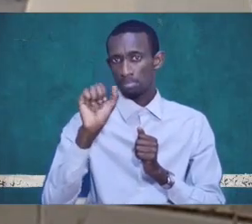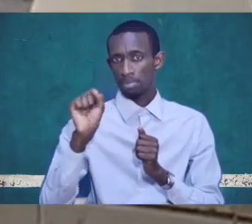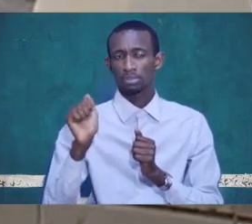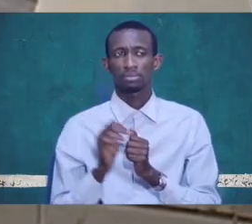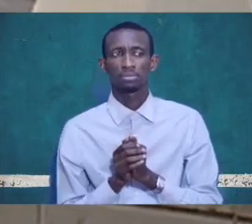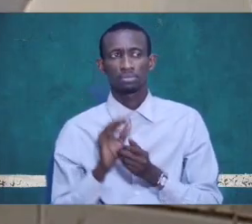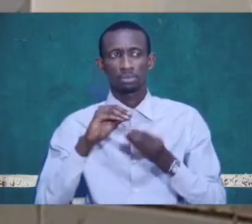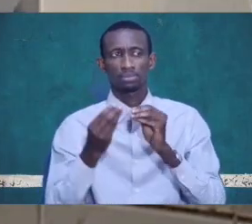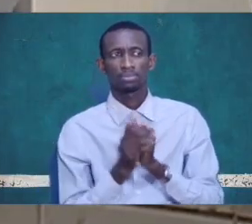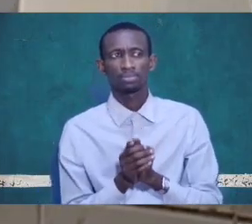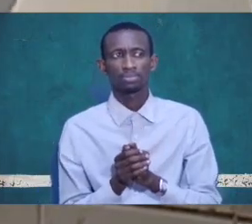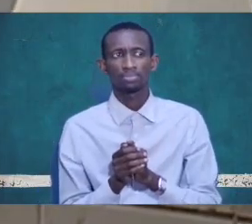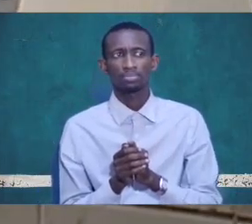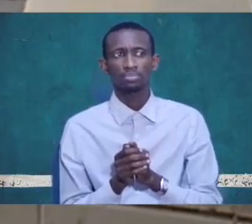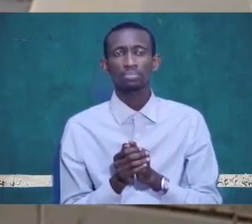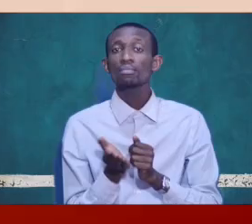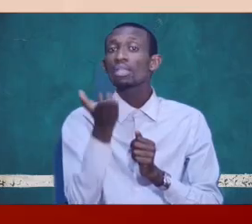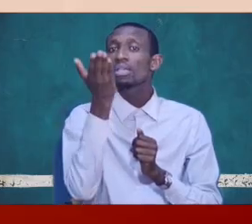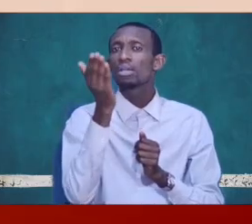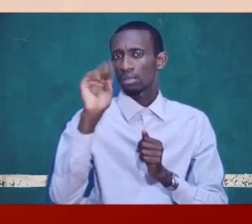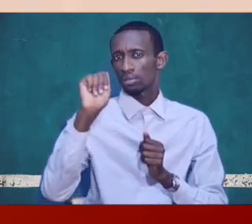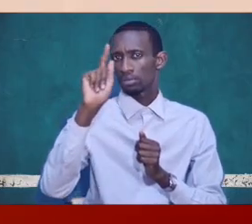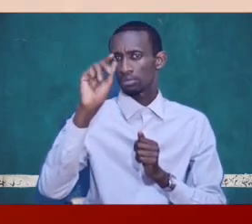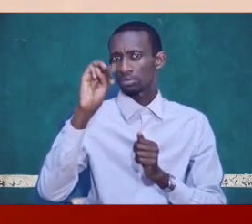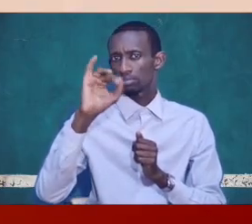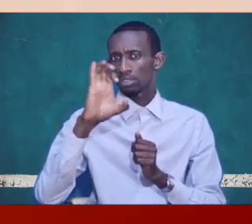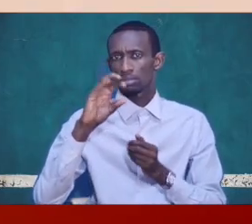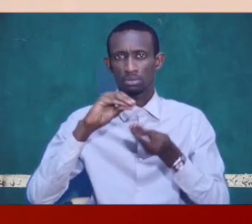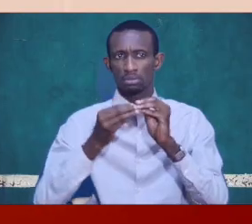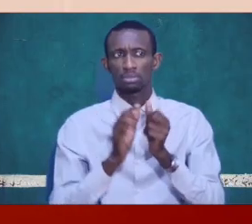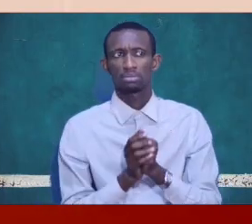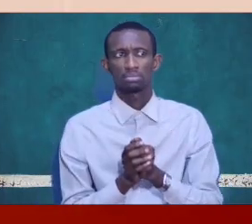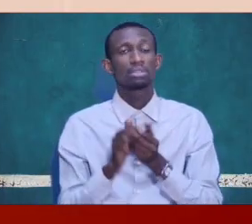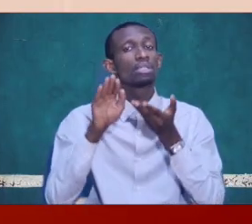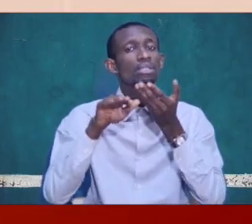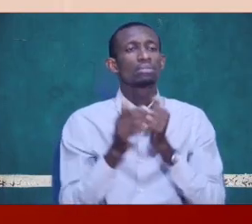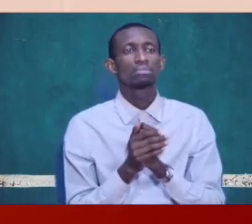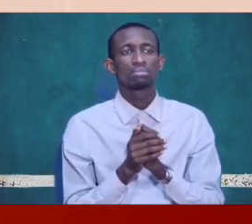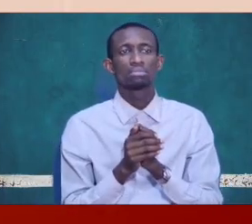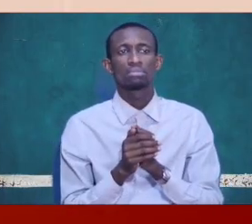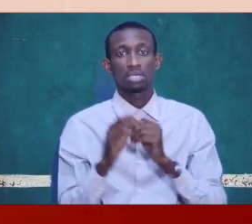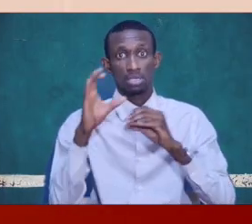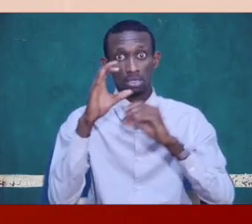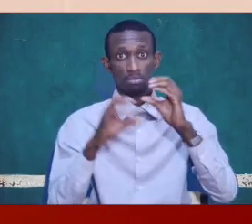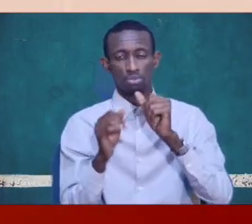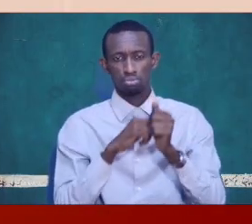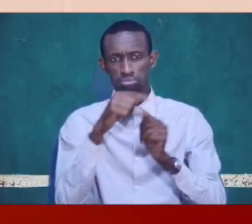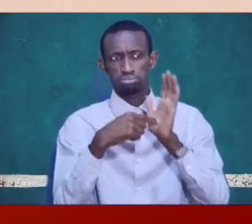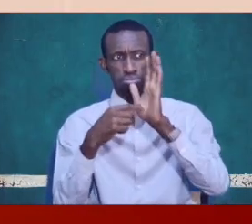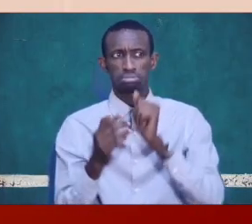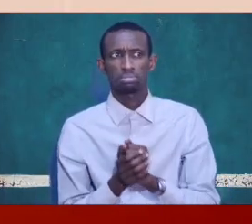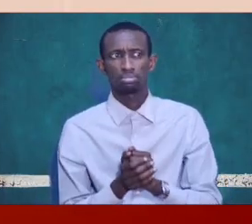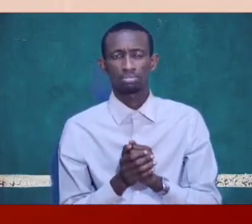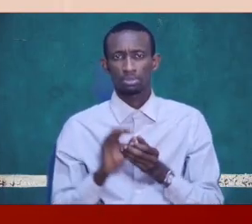the atomic number. This is the chemical symbol of element number 2, and you